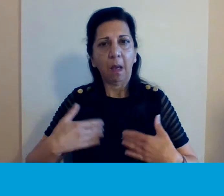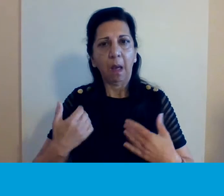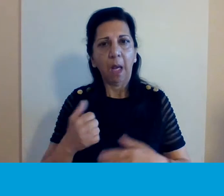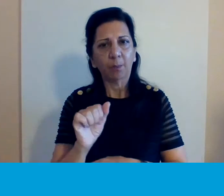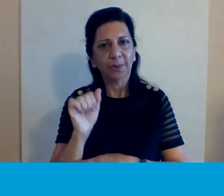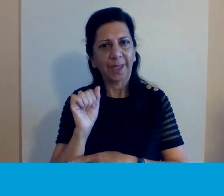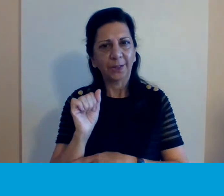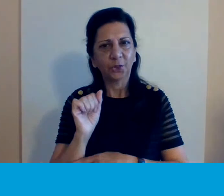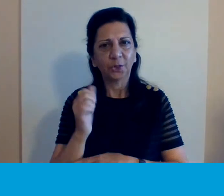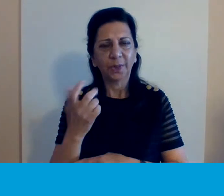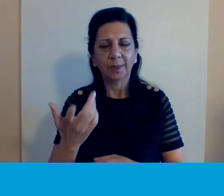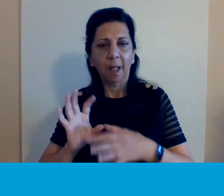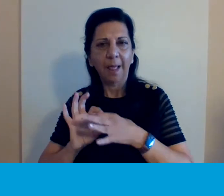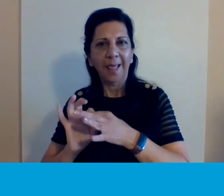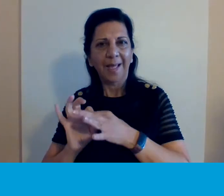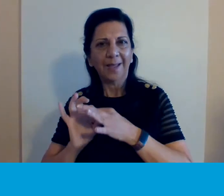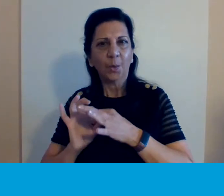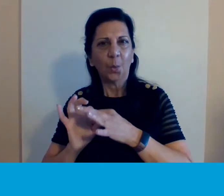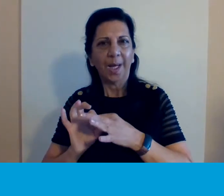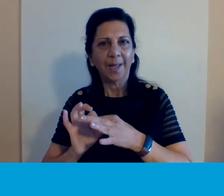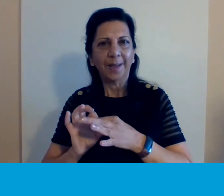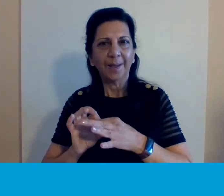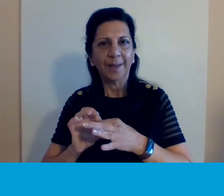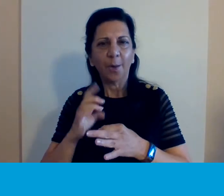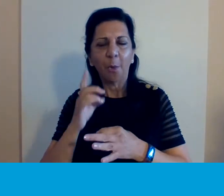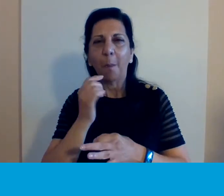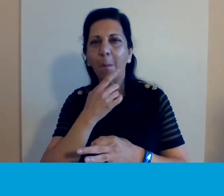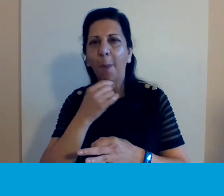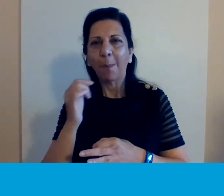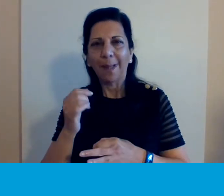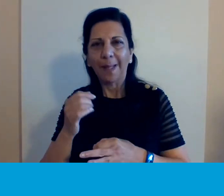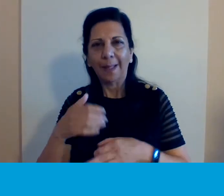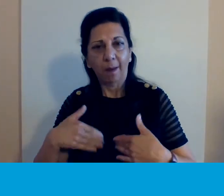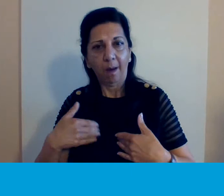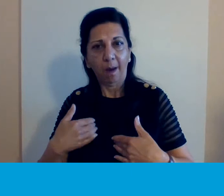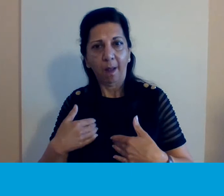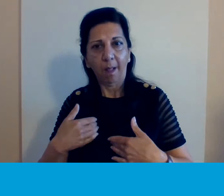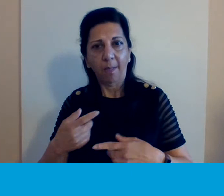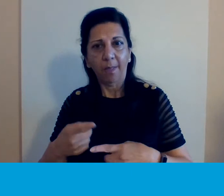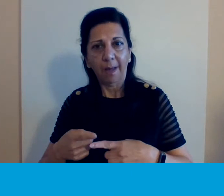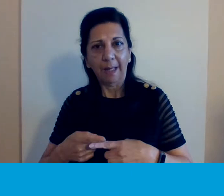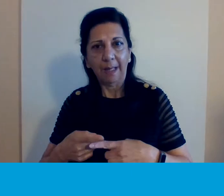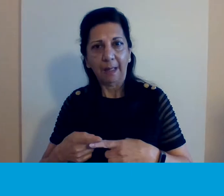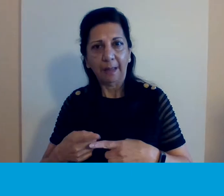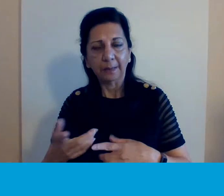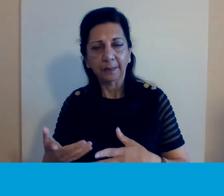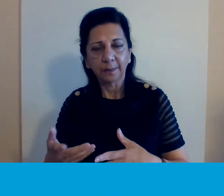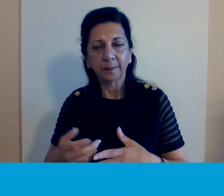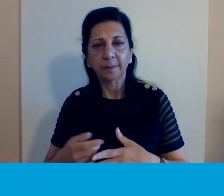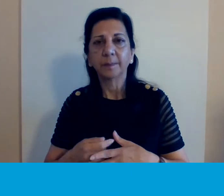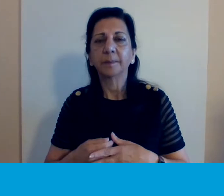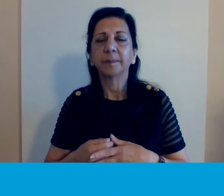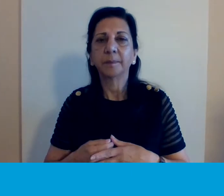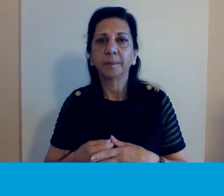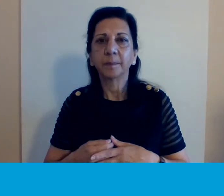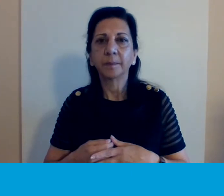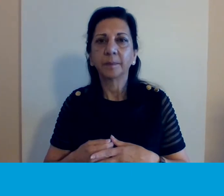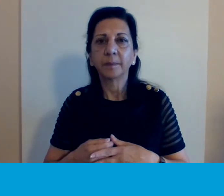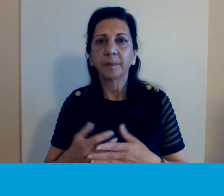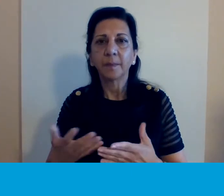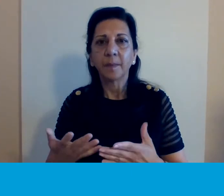Health England as it currently is set out. And we'll watch those changes and obviously take the